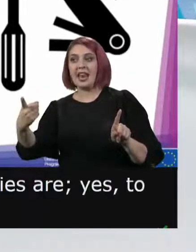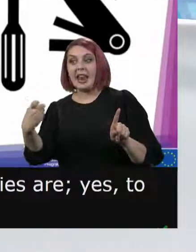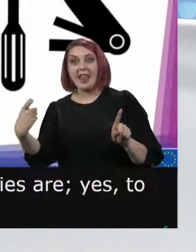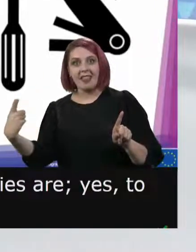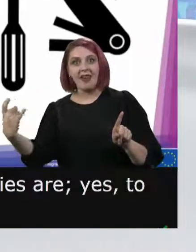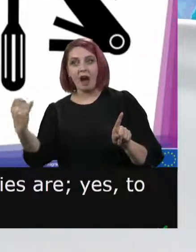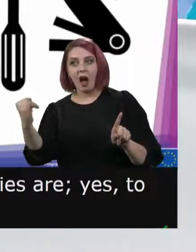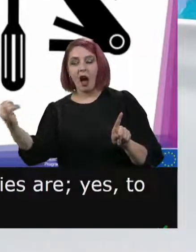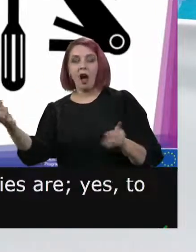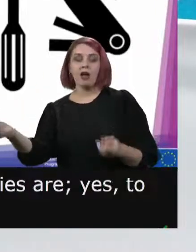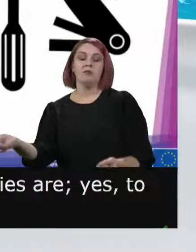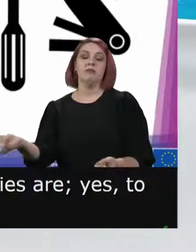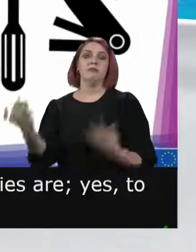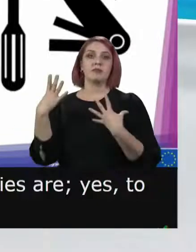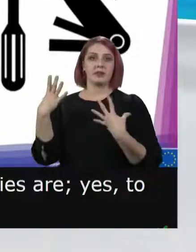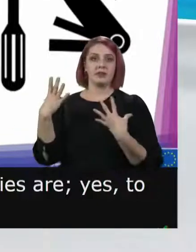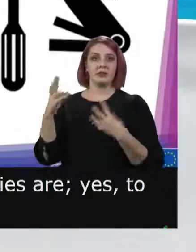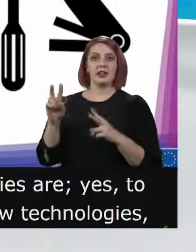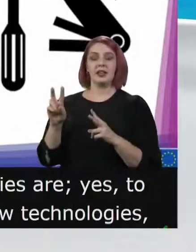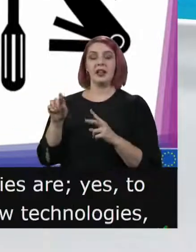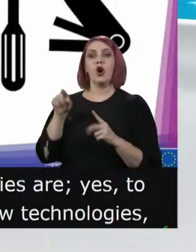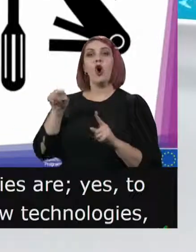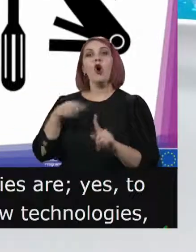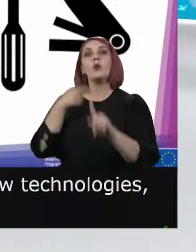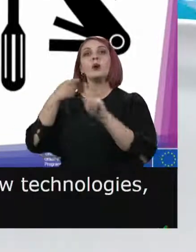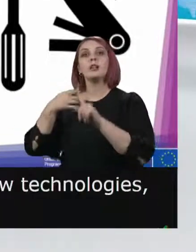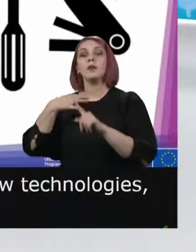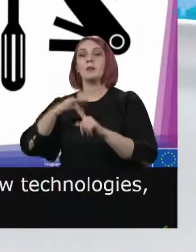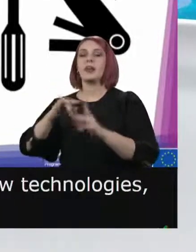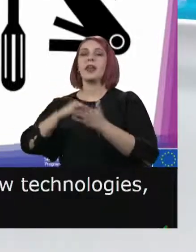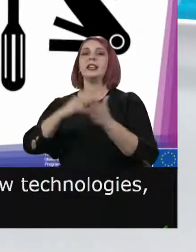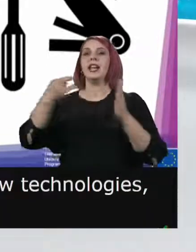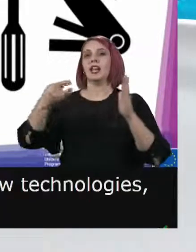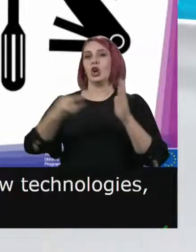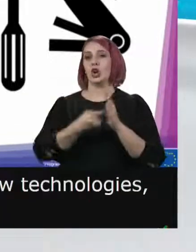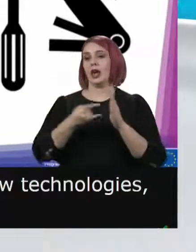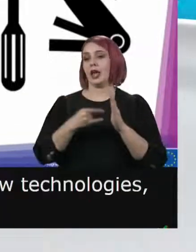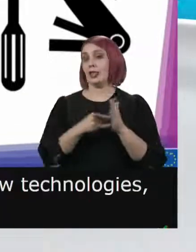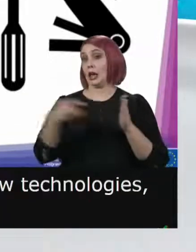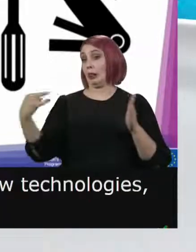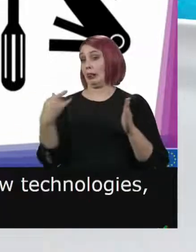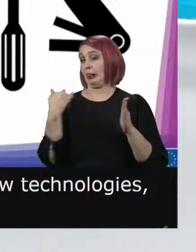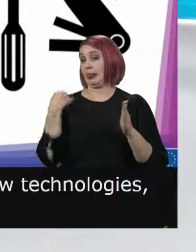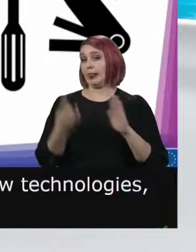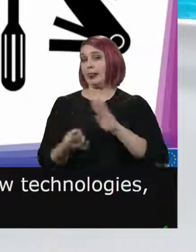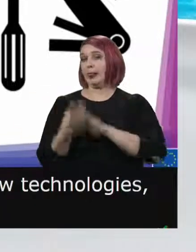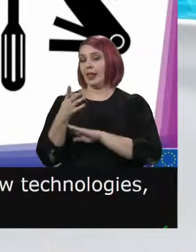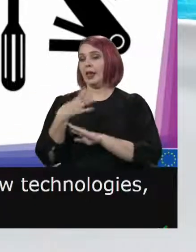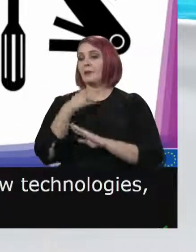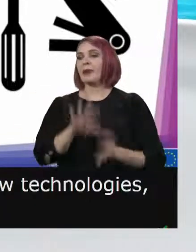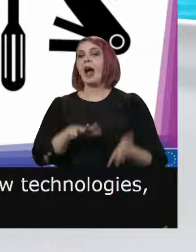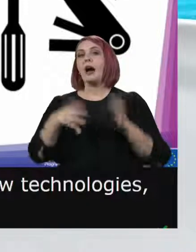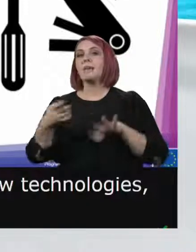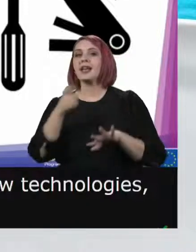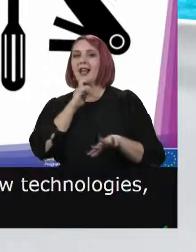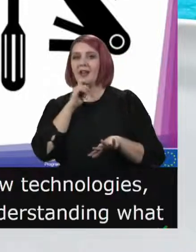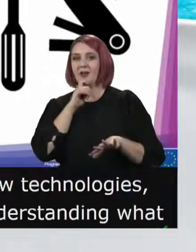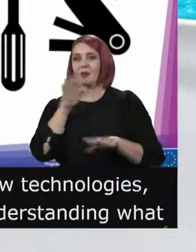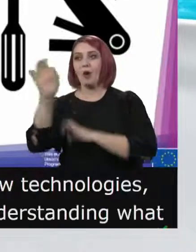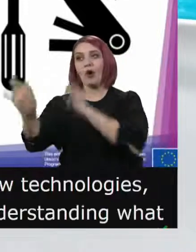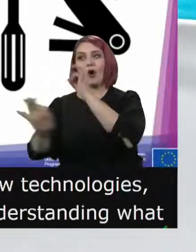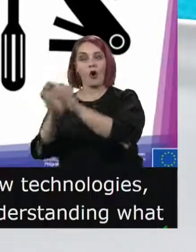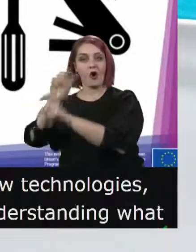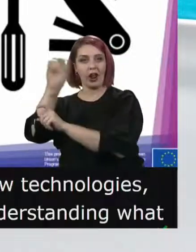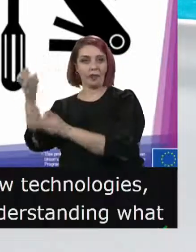technologies, but really to encourage a positive approach to understanding what these technologies could